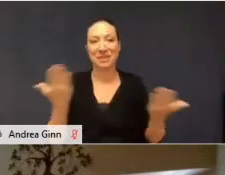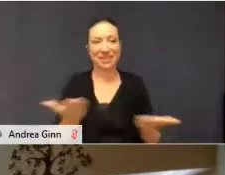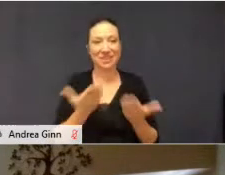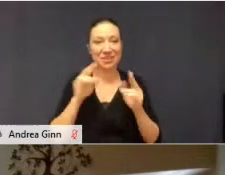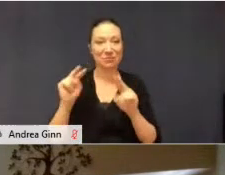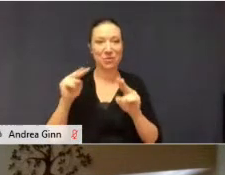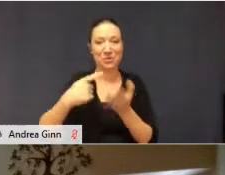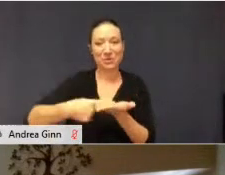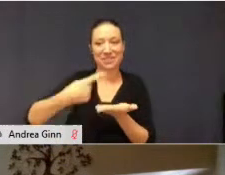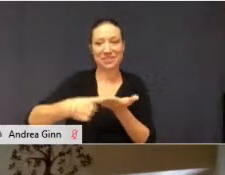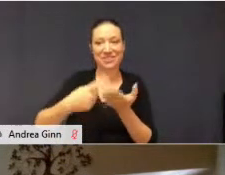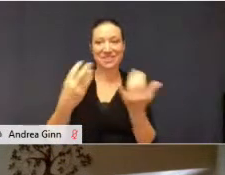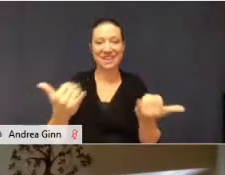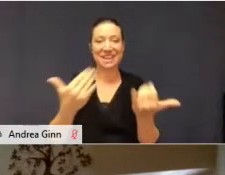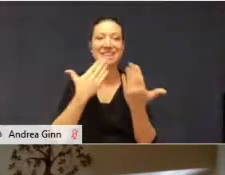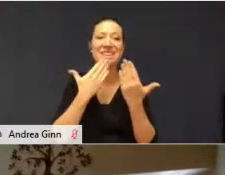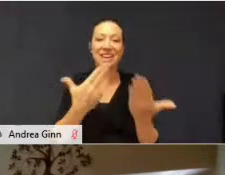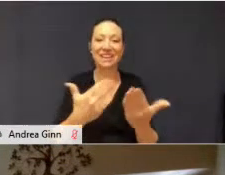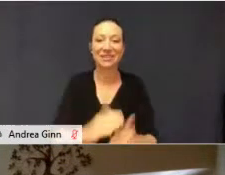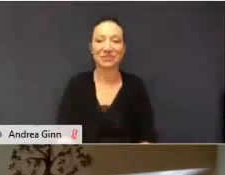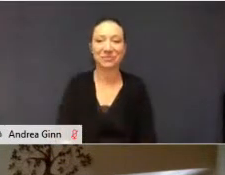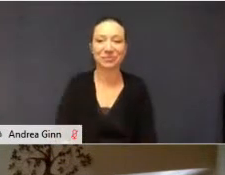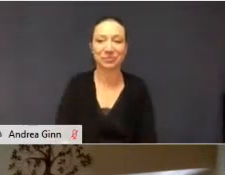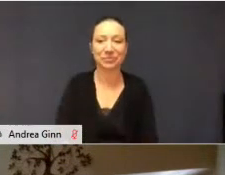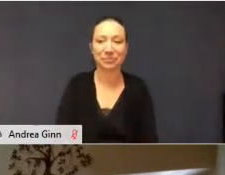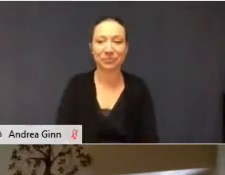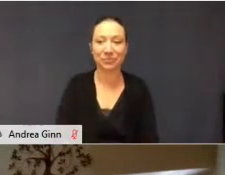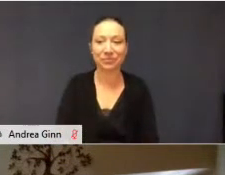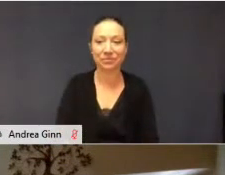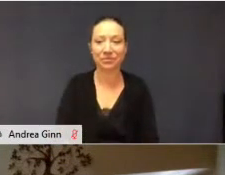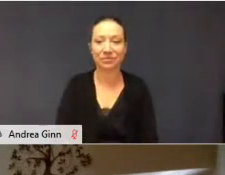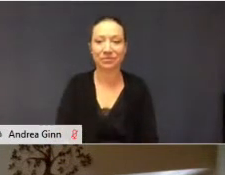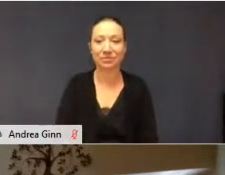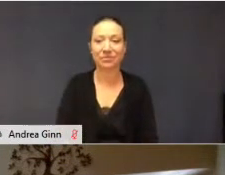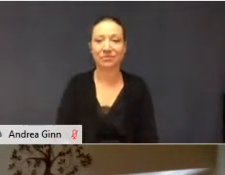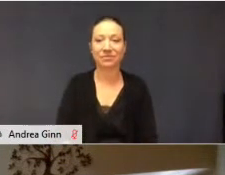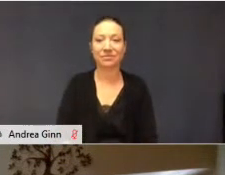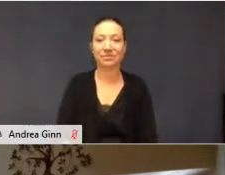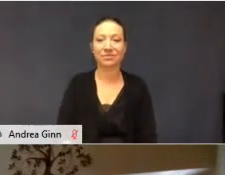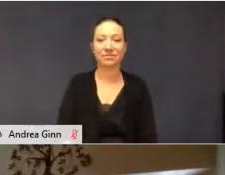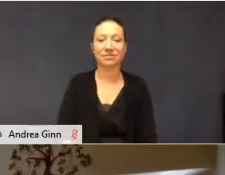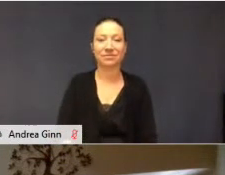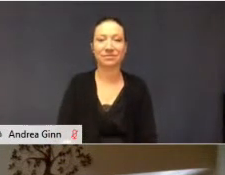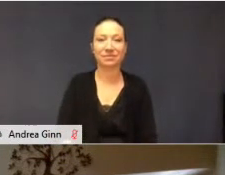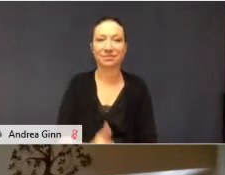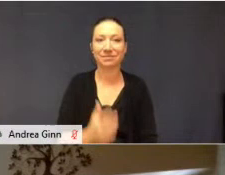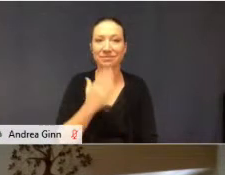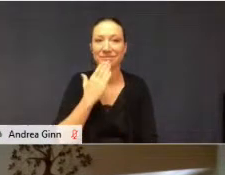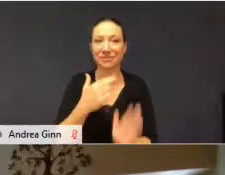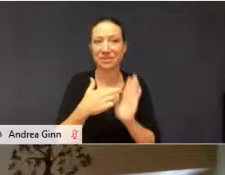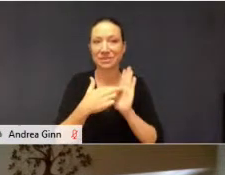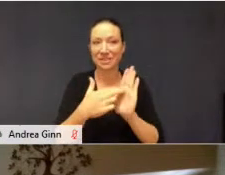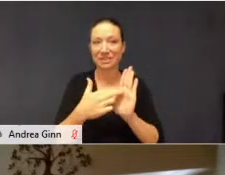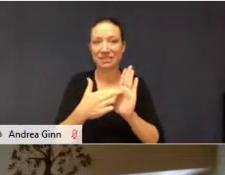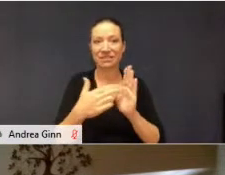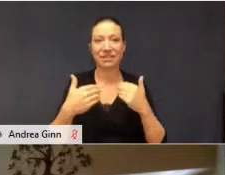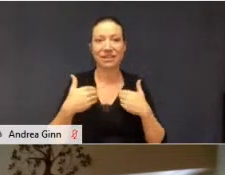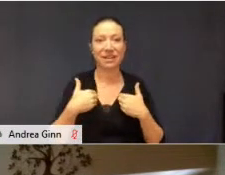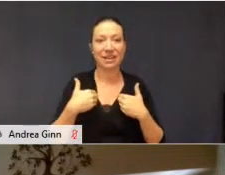conversations today. Thank you, Mr. Chair. Thank you, Representative. Then we have Representative Tara Lujan.